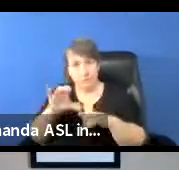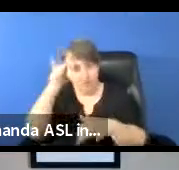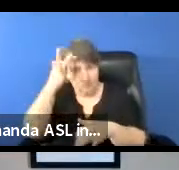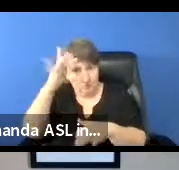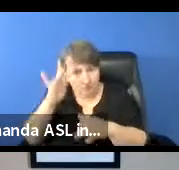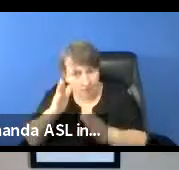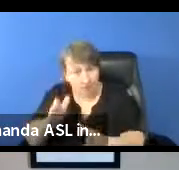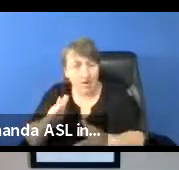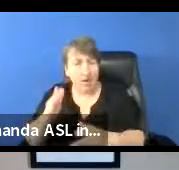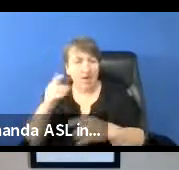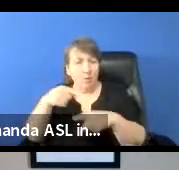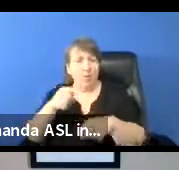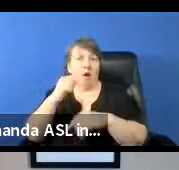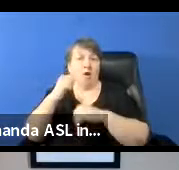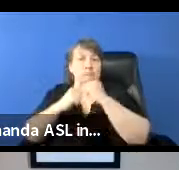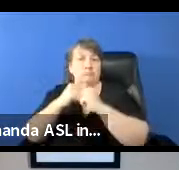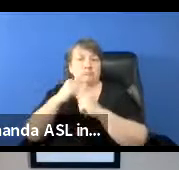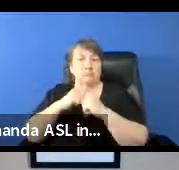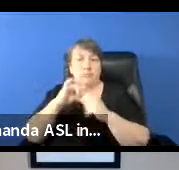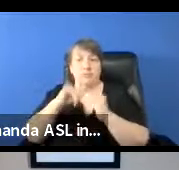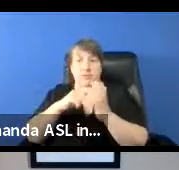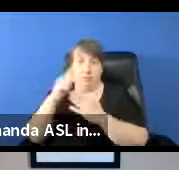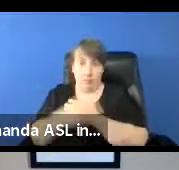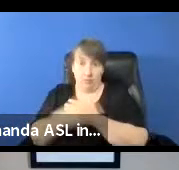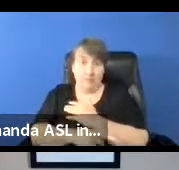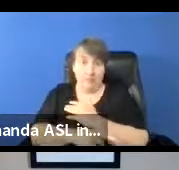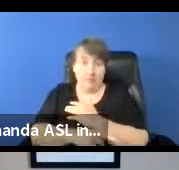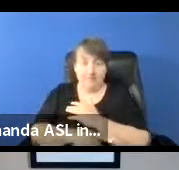we construct this program.